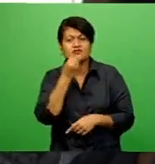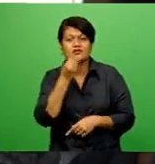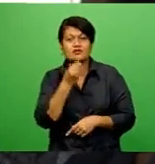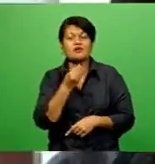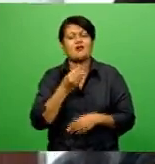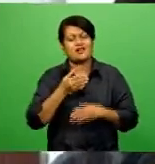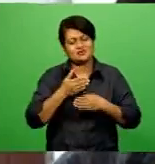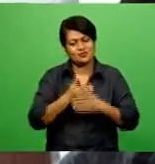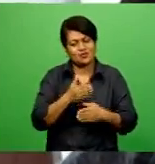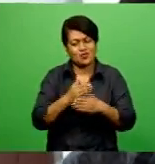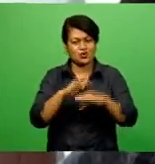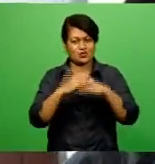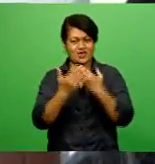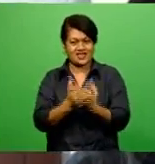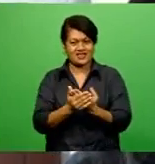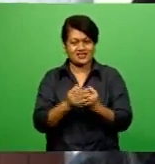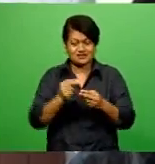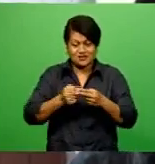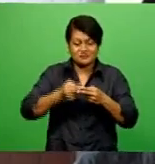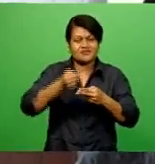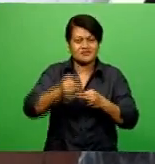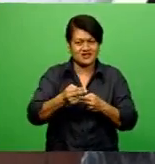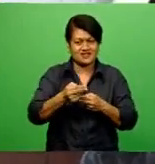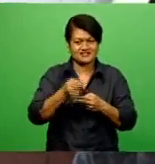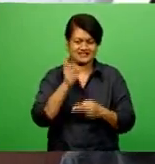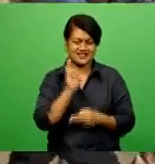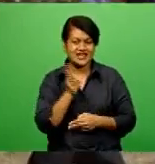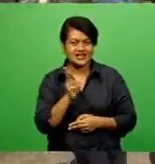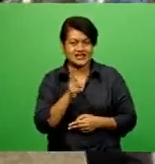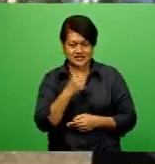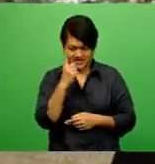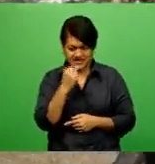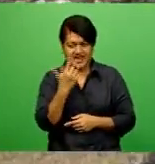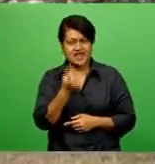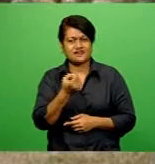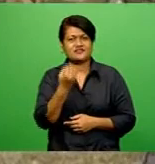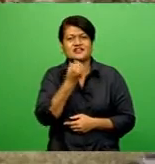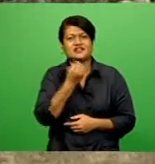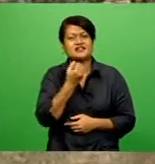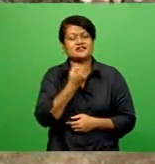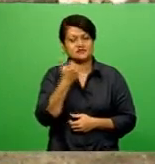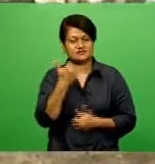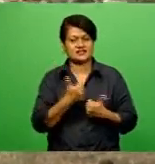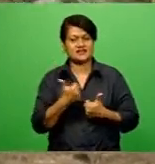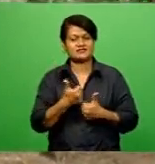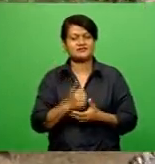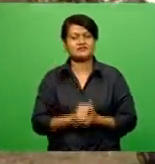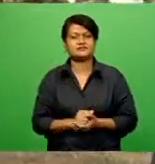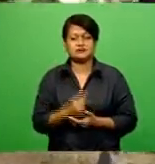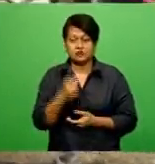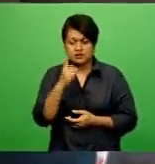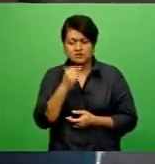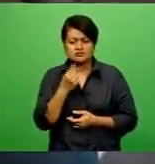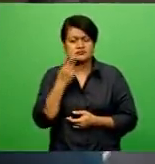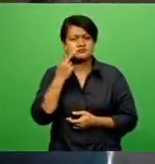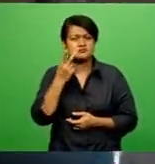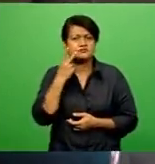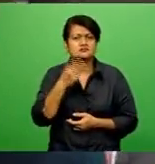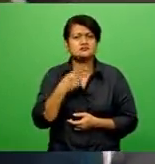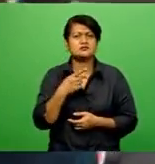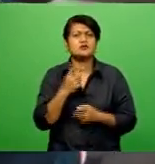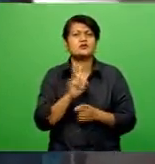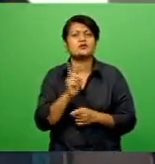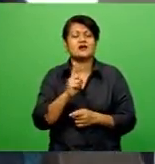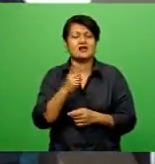to see that our plantations are replanted so we can have enough food. The president also got a chance to visit the newly built classroom